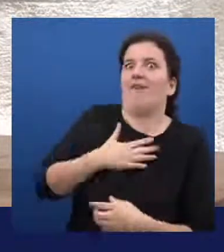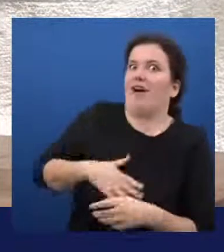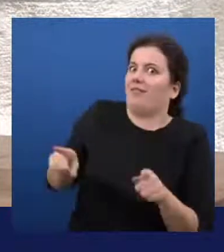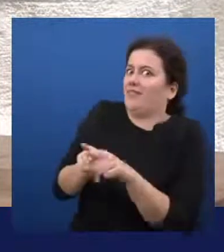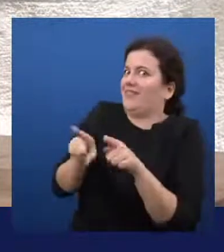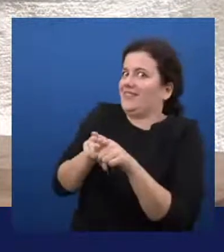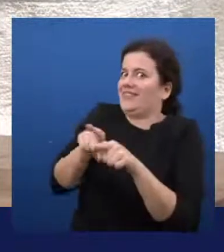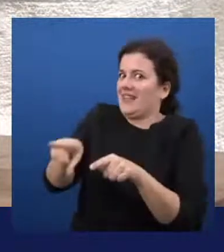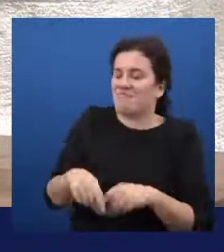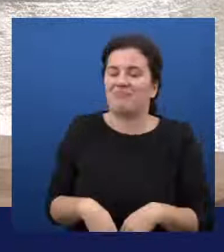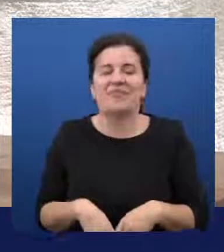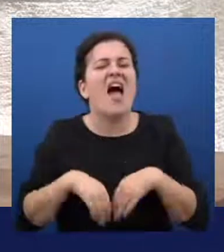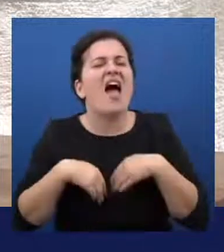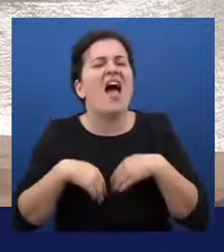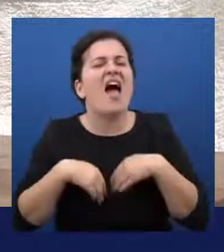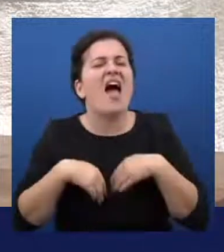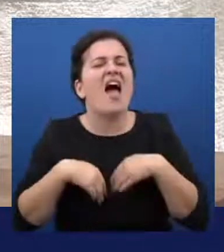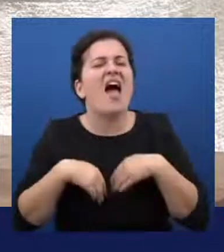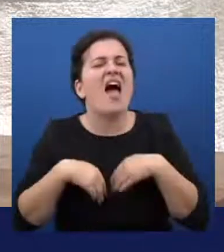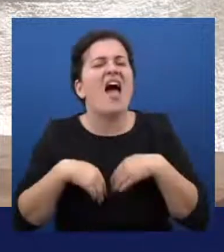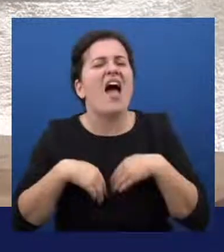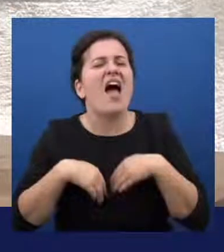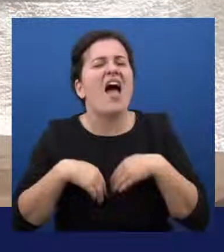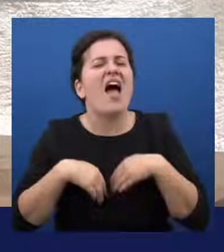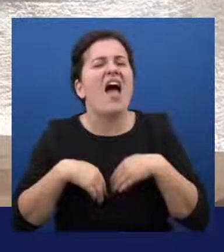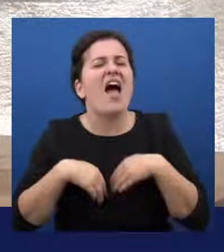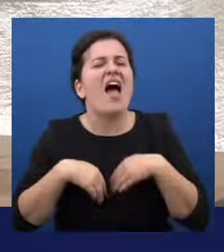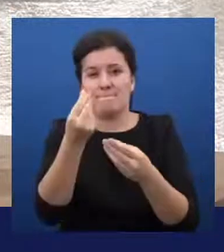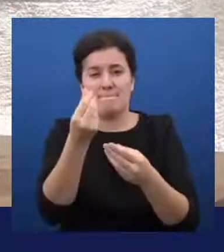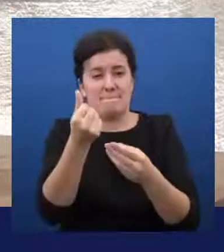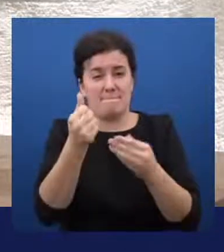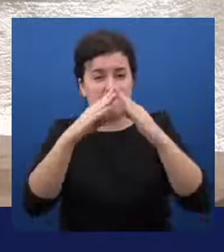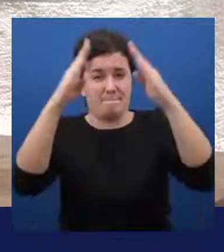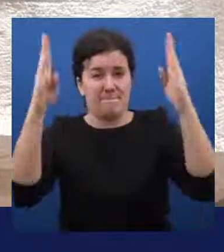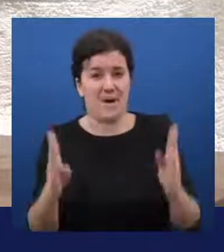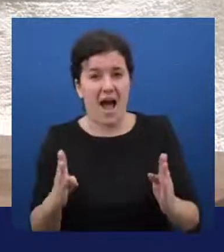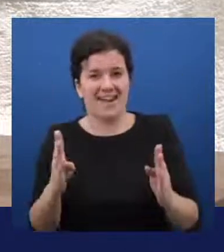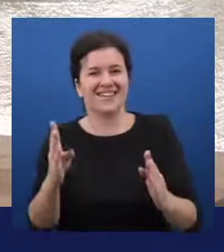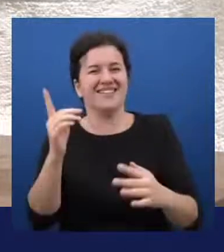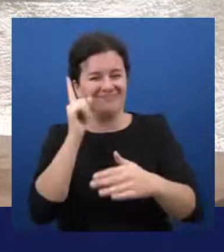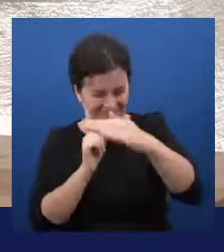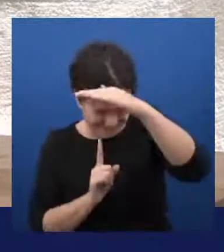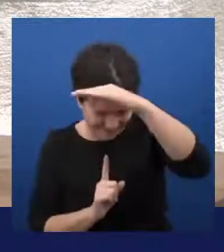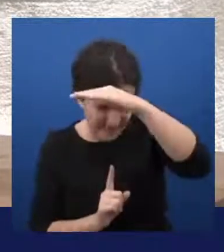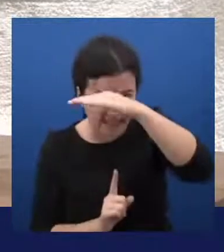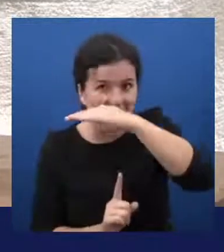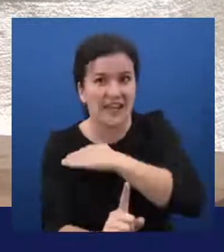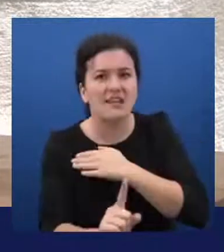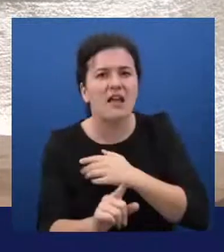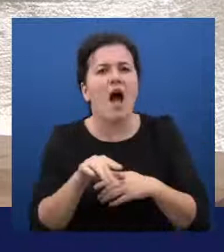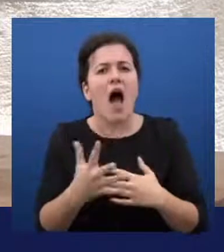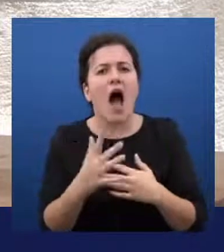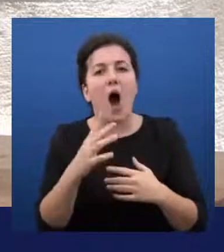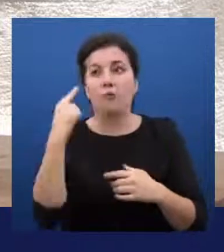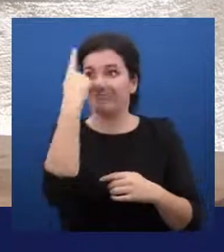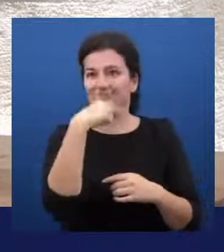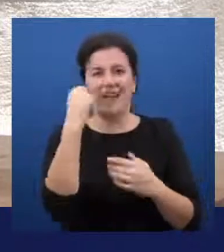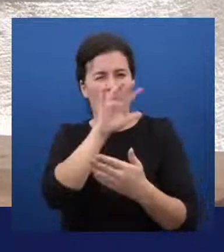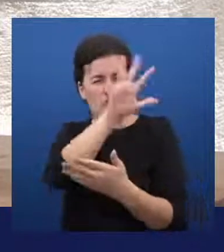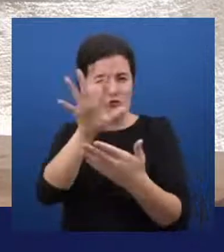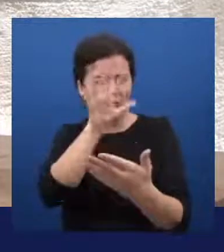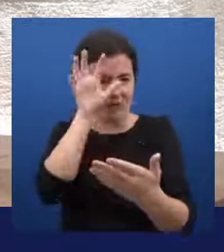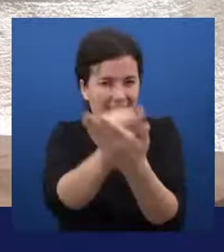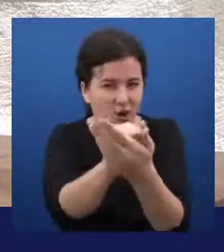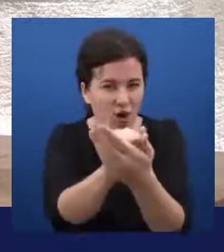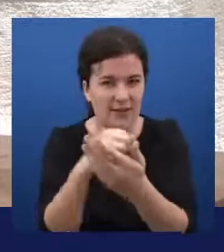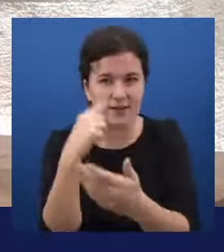come in. Do I need that many pictures of customers to train the model and identify the customer? Customer recognition, is this a good service to